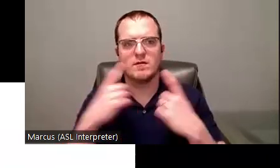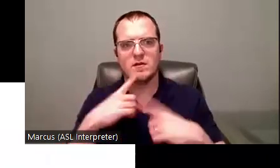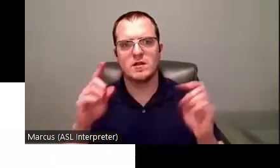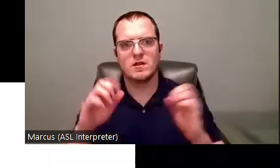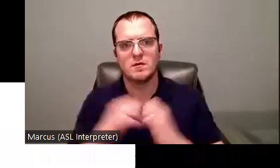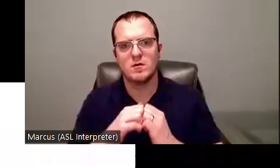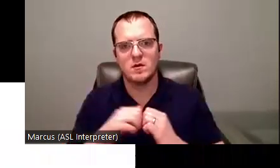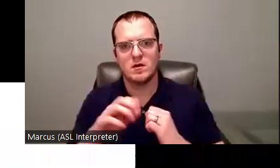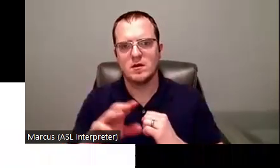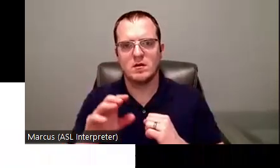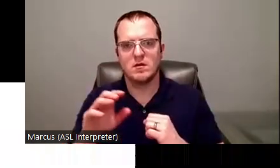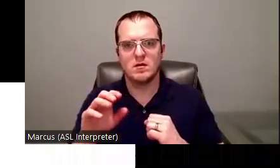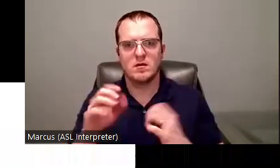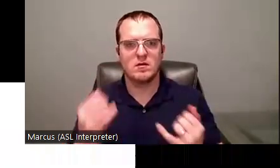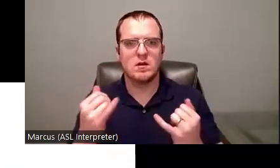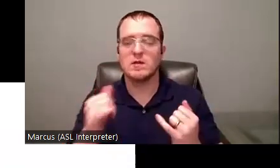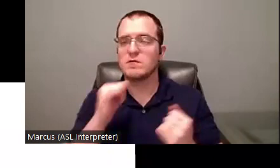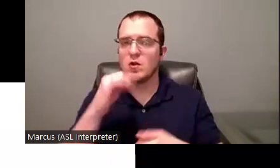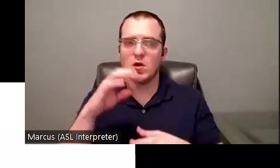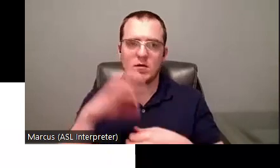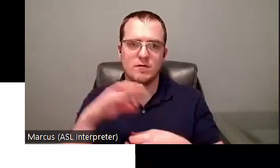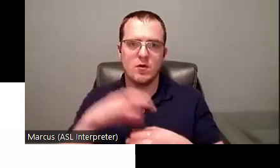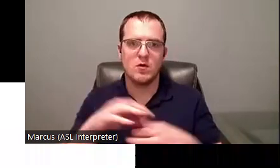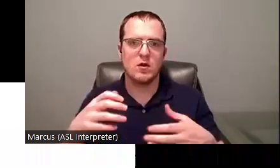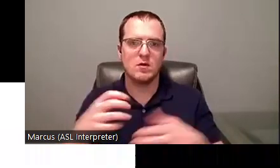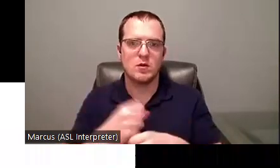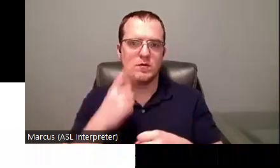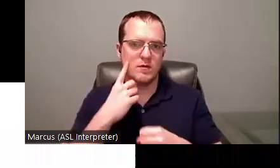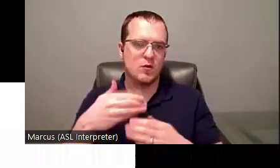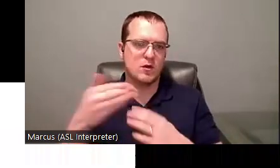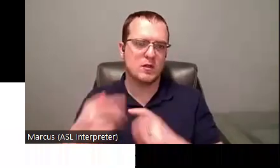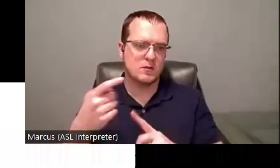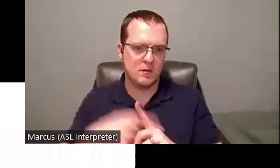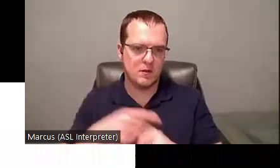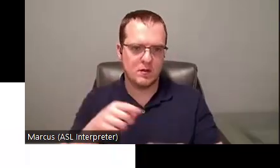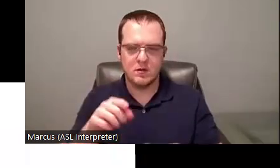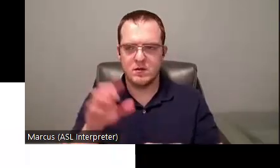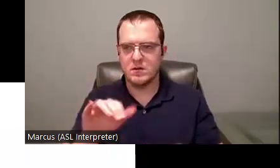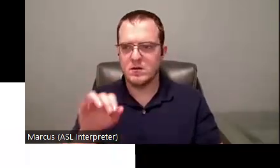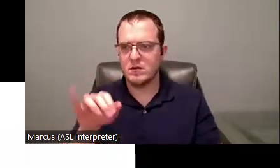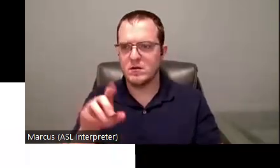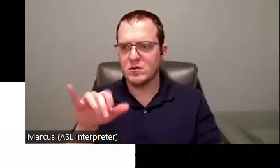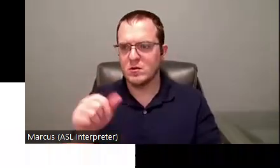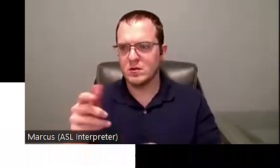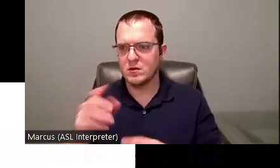to a tentative non-voting briefing next month, and Julia McMahon's joining us for that. Sorry, Julia.